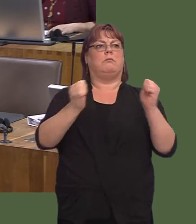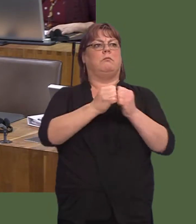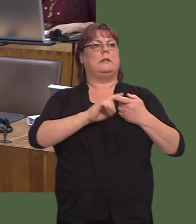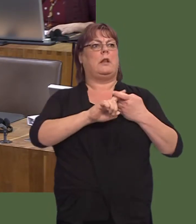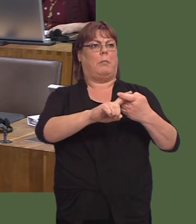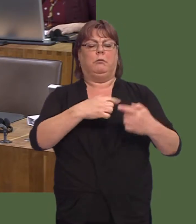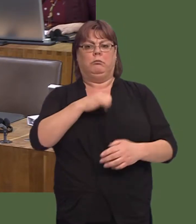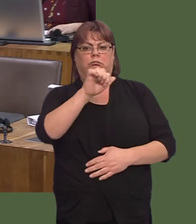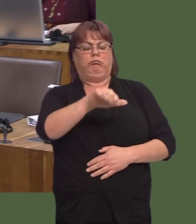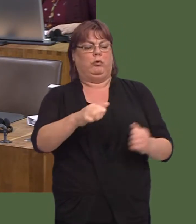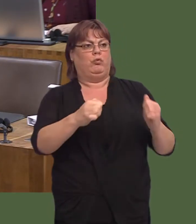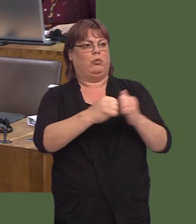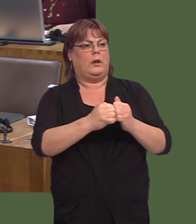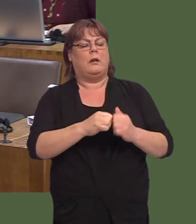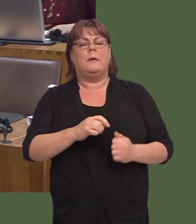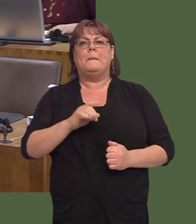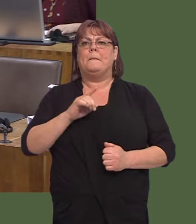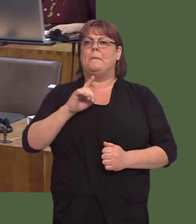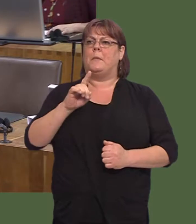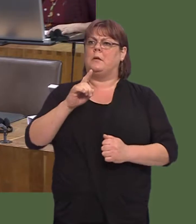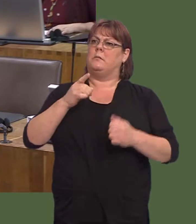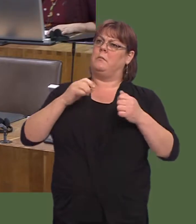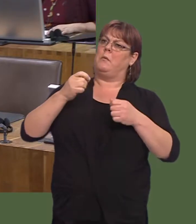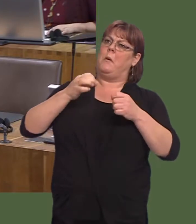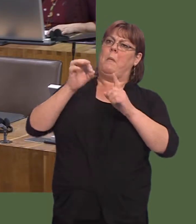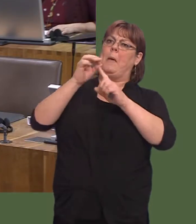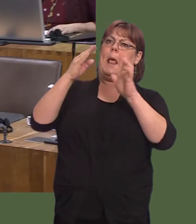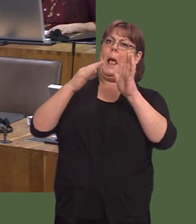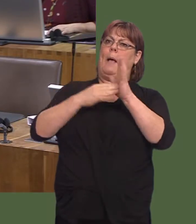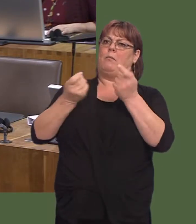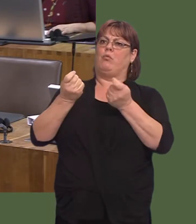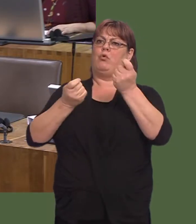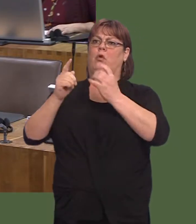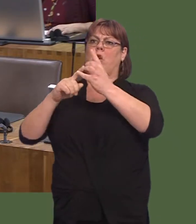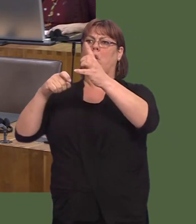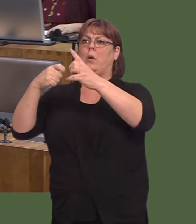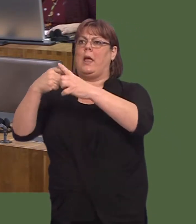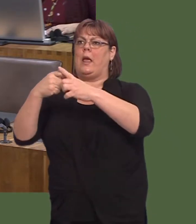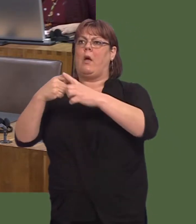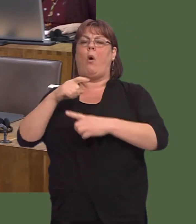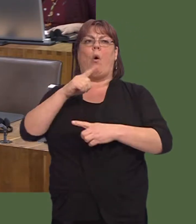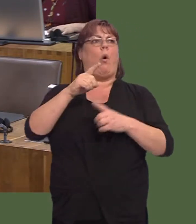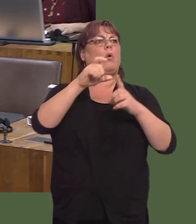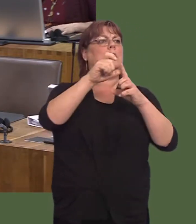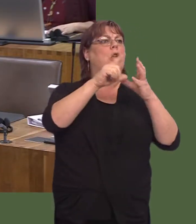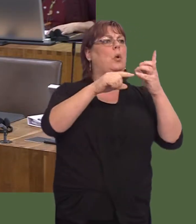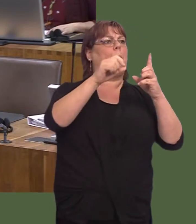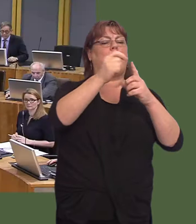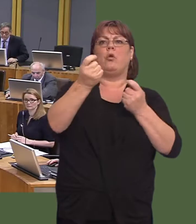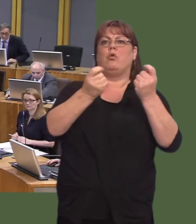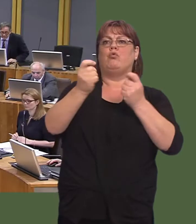entirely with him. But really the question is this, is the Prime Minister really in charge of the UK, or is the UK in the charge of 10 MPs from Northern